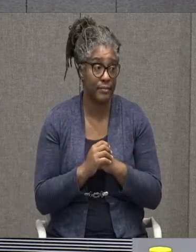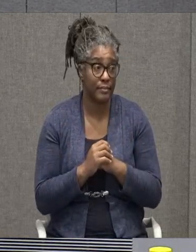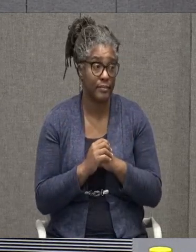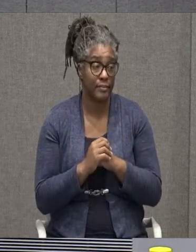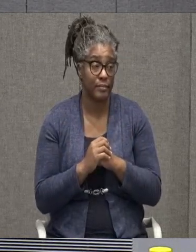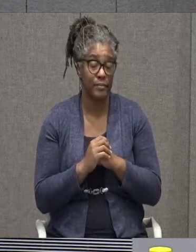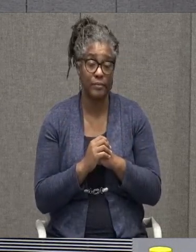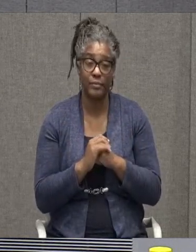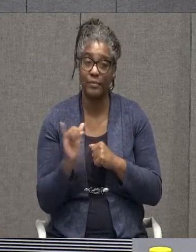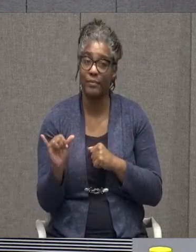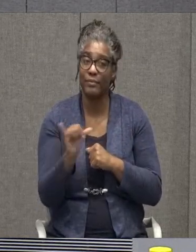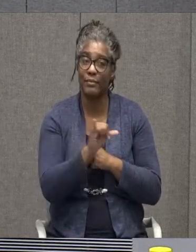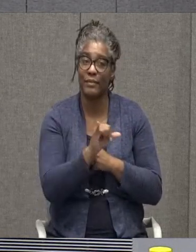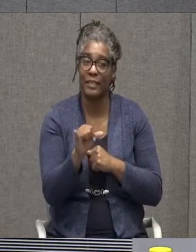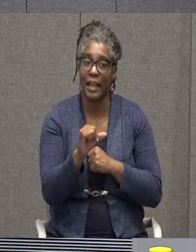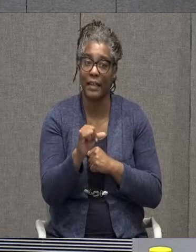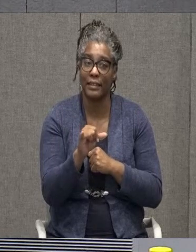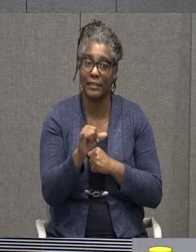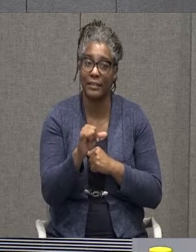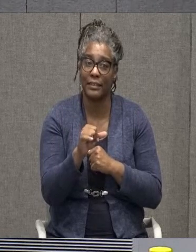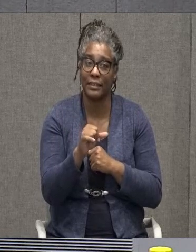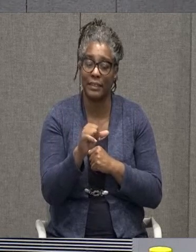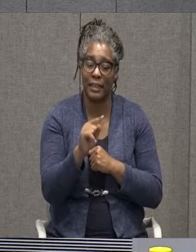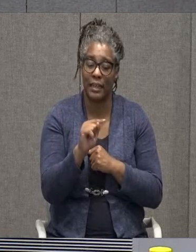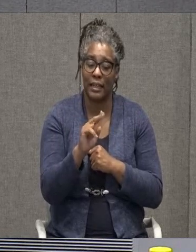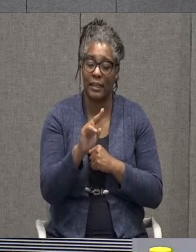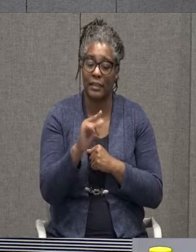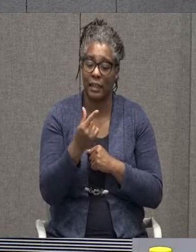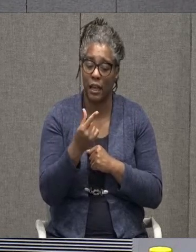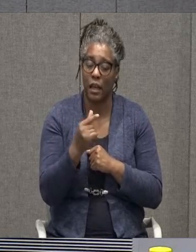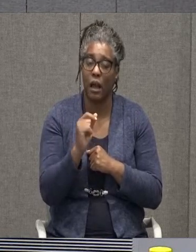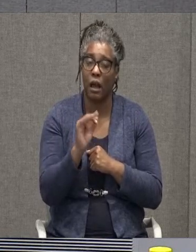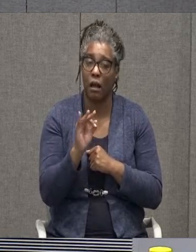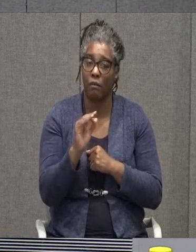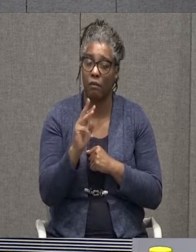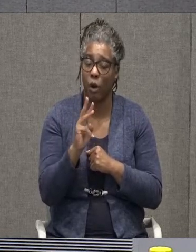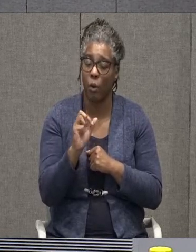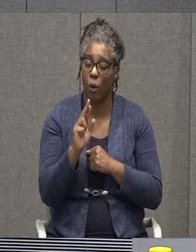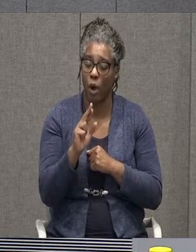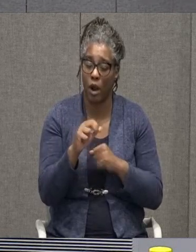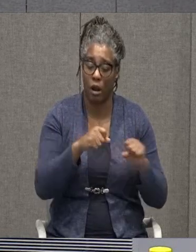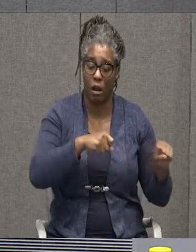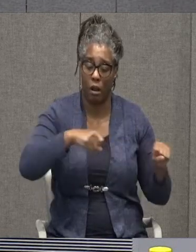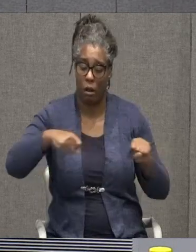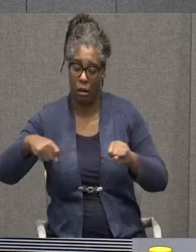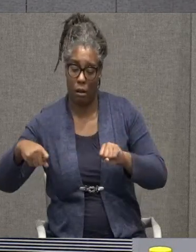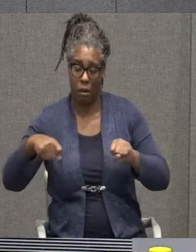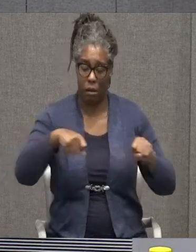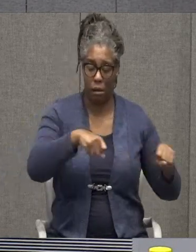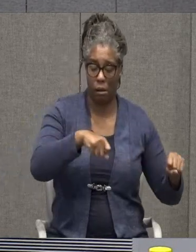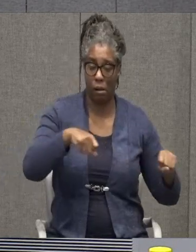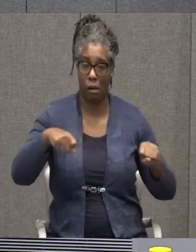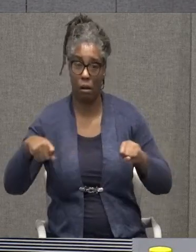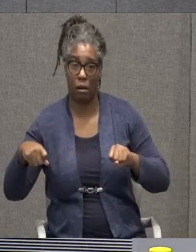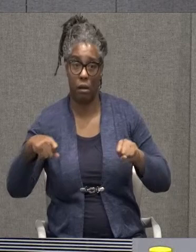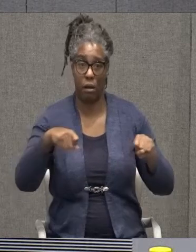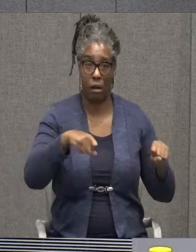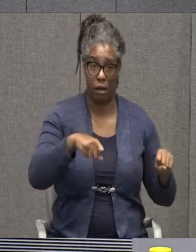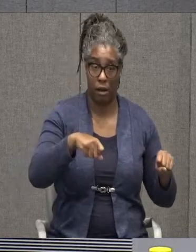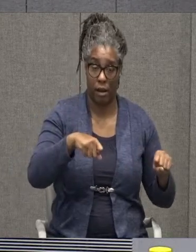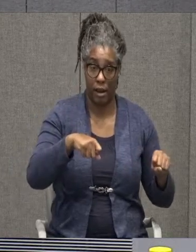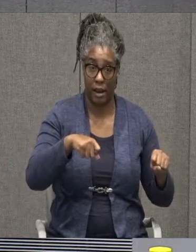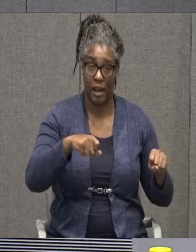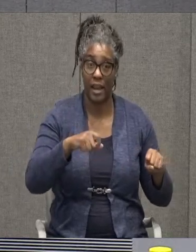just like tug of war. When the ropes passes that line, then the person on the other side has